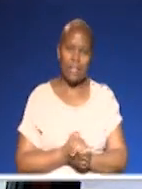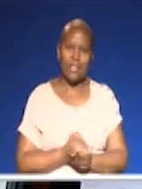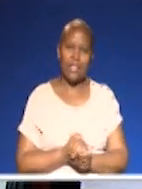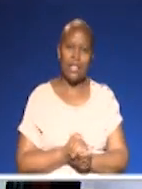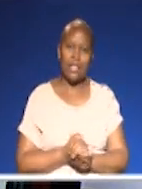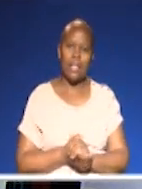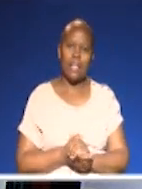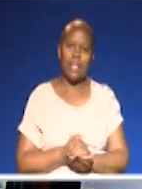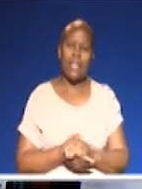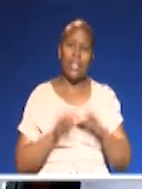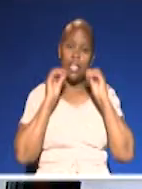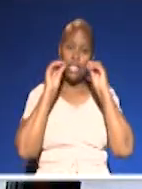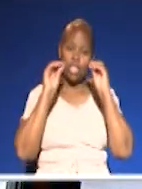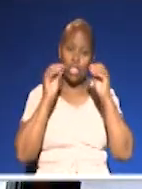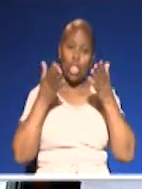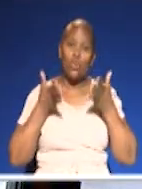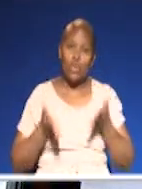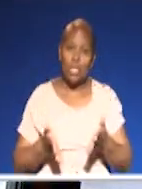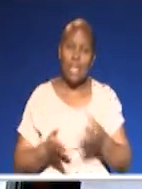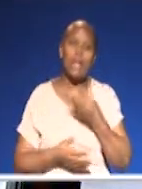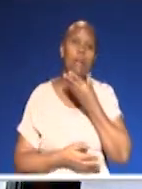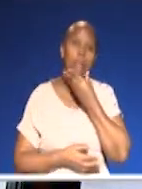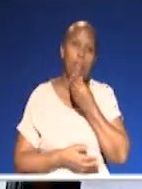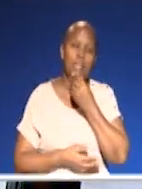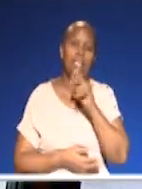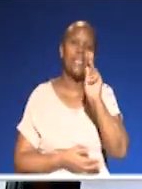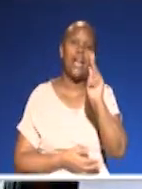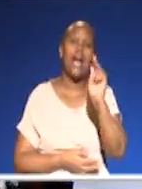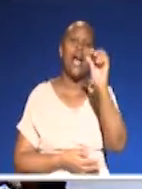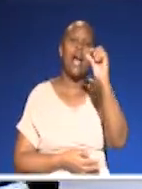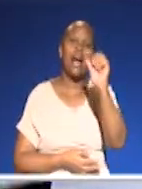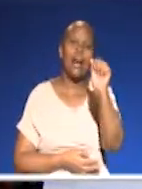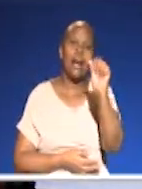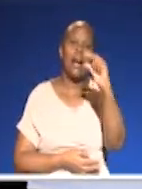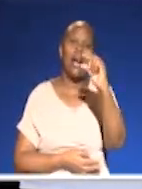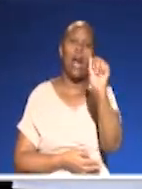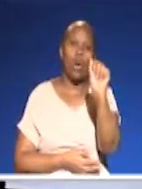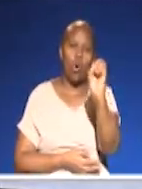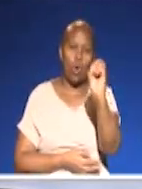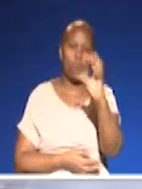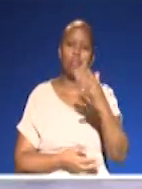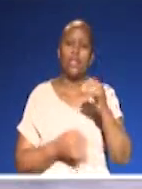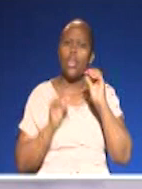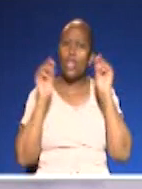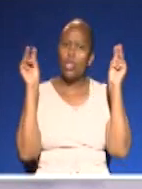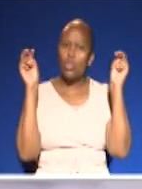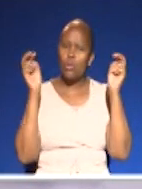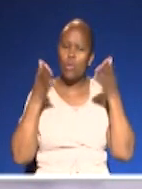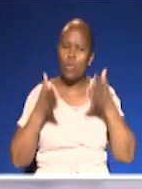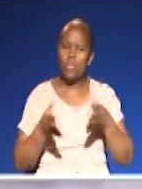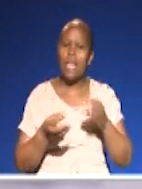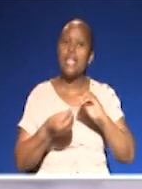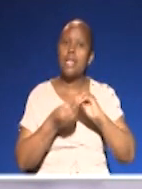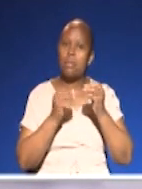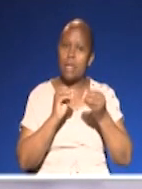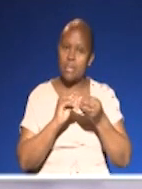The presenter of today's lesson is Mr. Kago. The topic of the day is